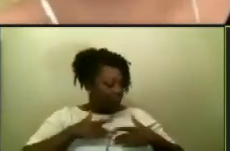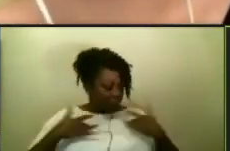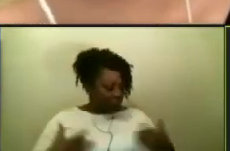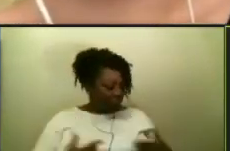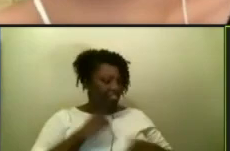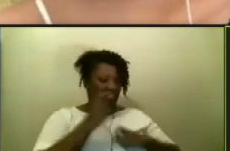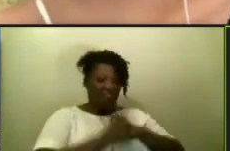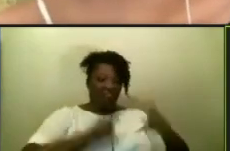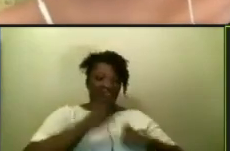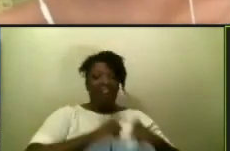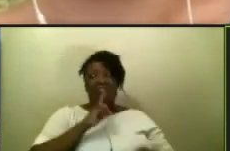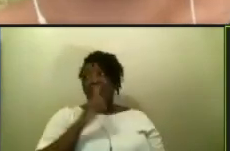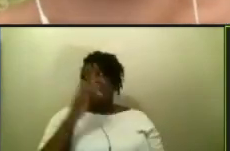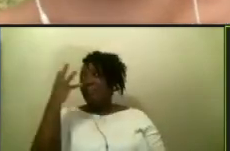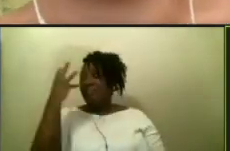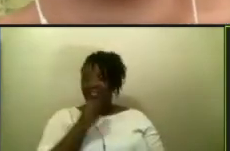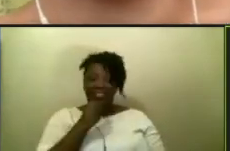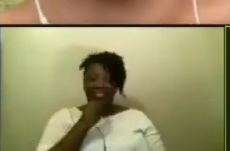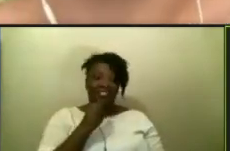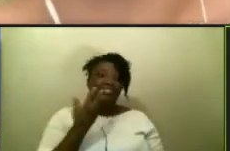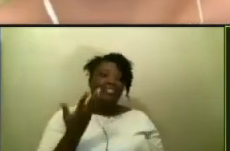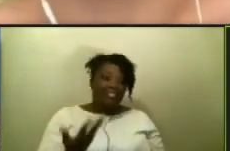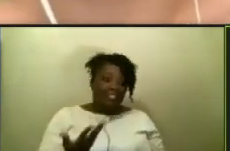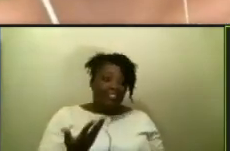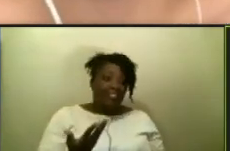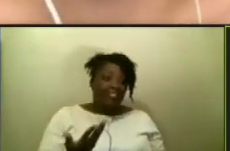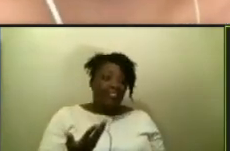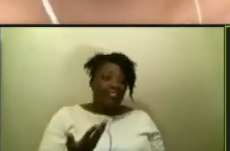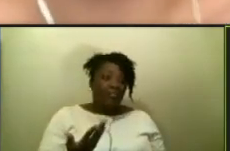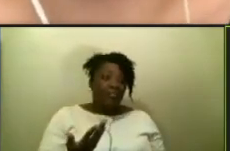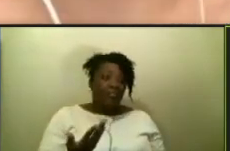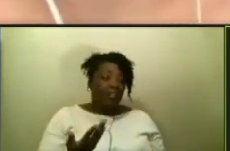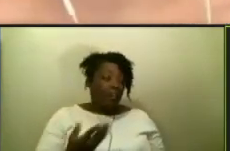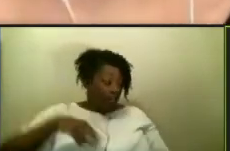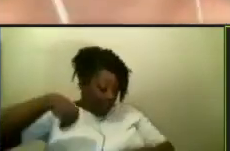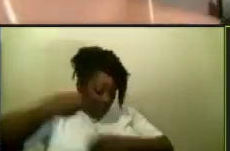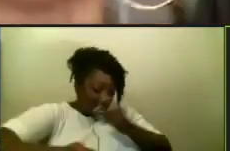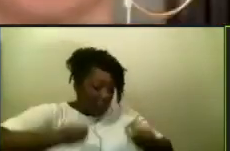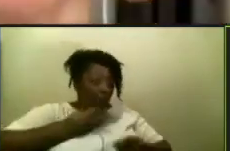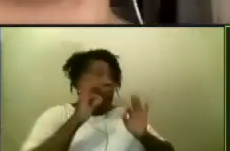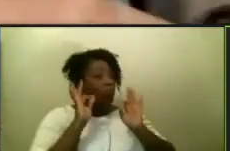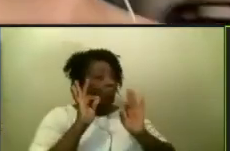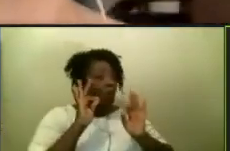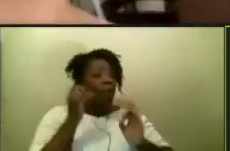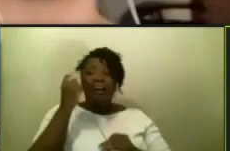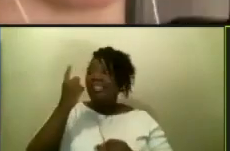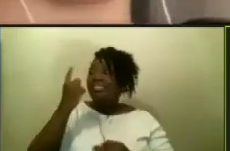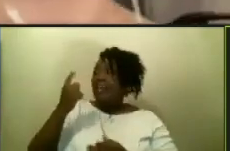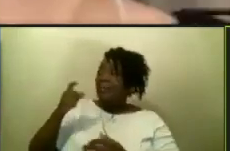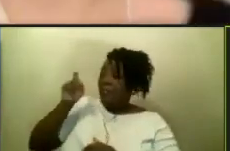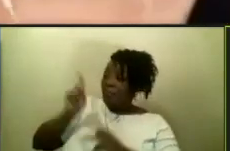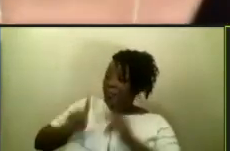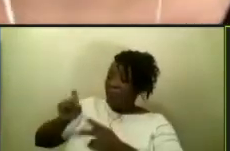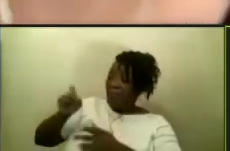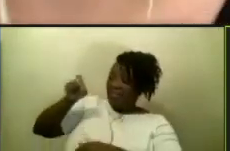phenomenal. But unfortunately, the aid and the need for aid is still there, especially given the fact that this was the month of Ramadan. So a lot of